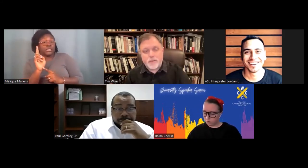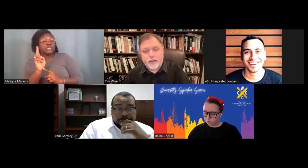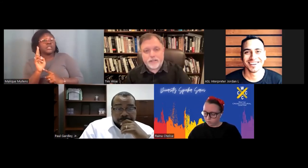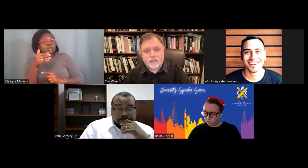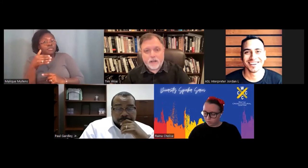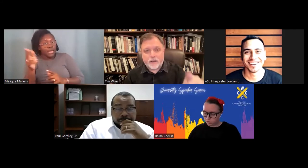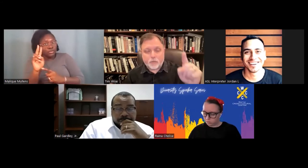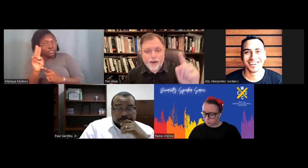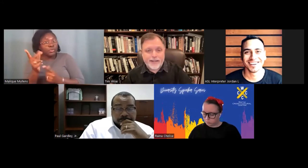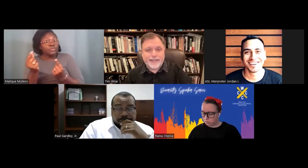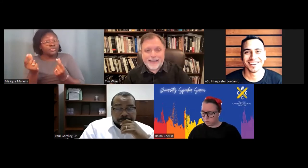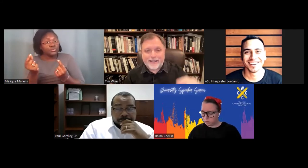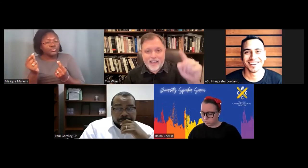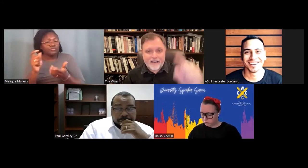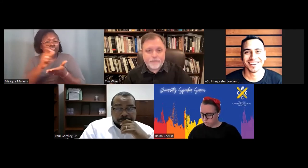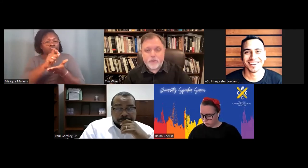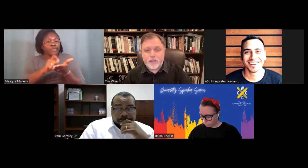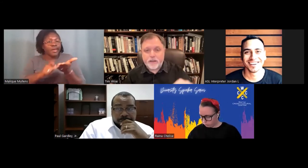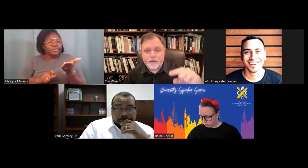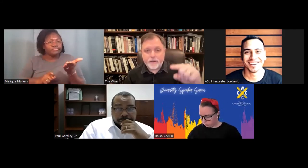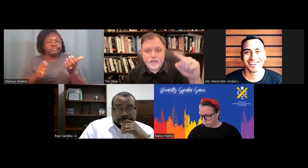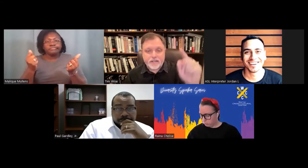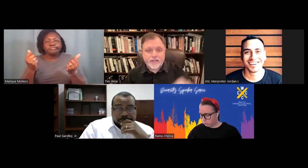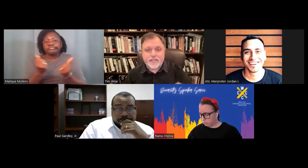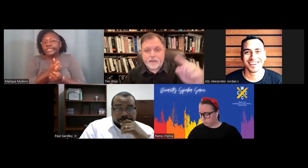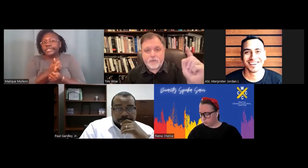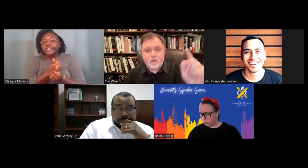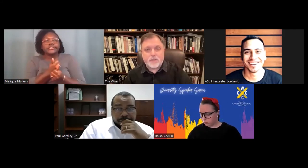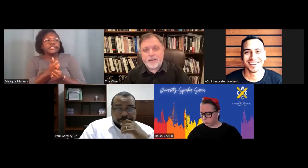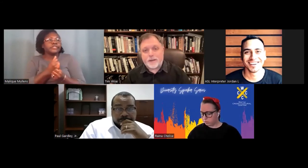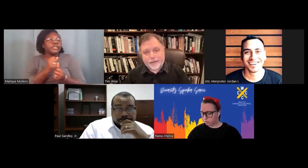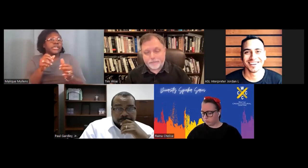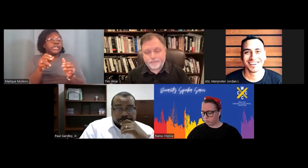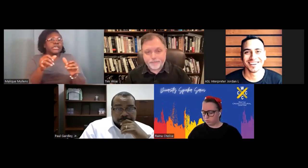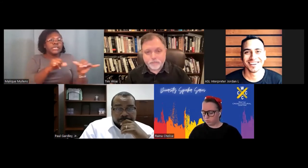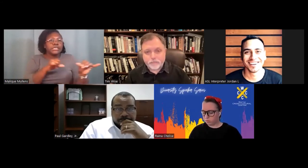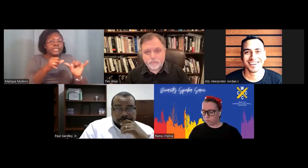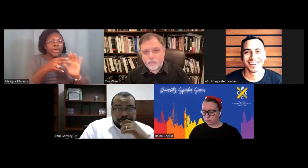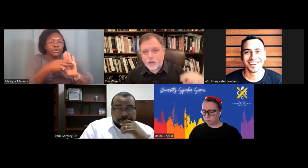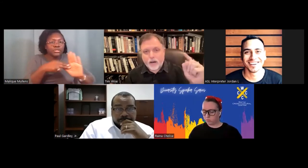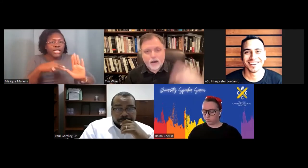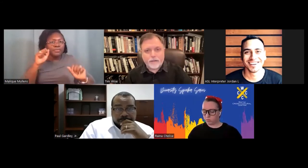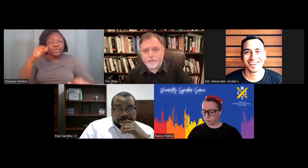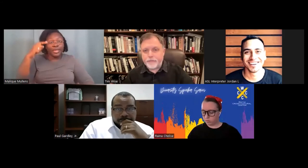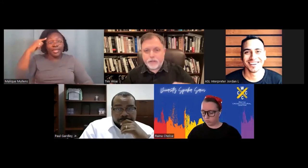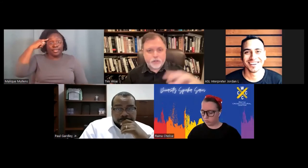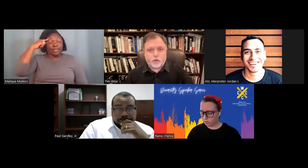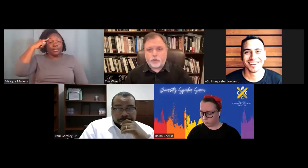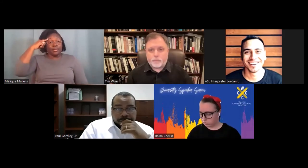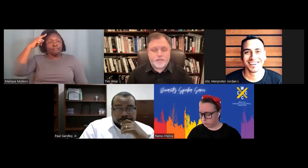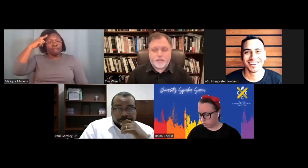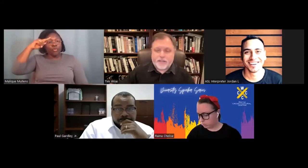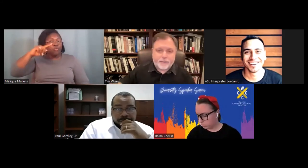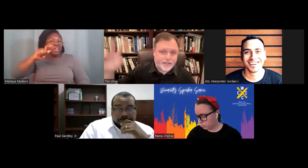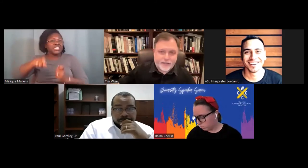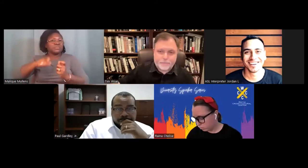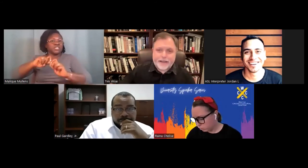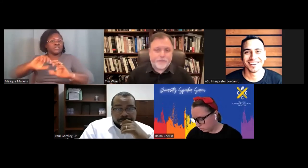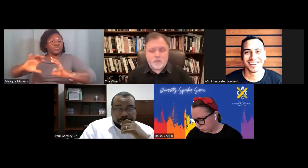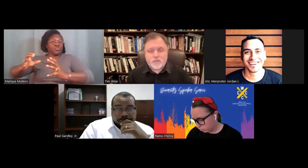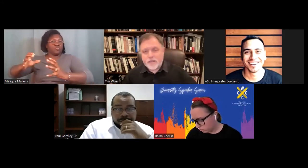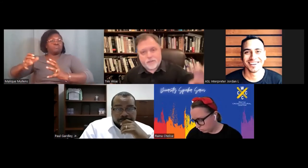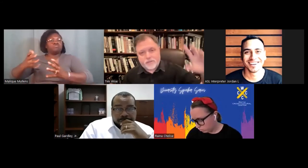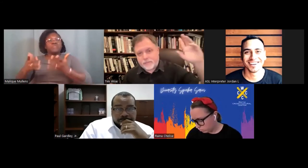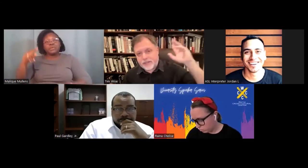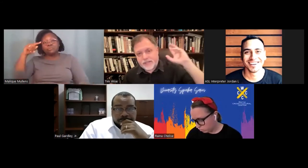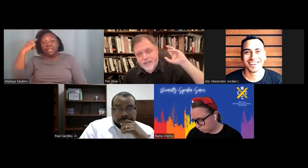next 2 minutes writing down every stereotype you can think about of a certain group. And sometimes I'd say Black